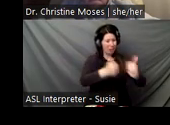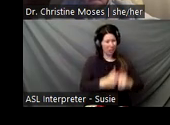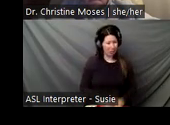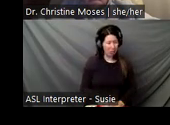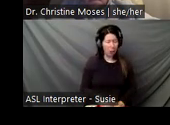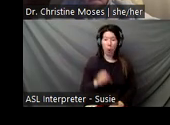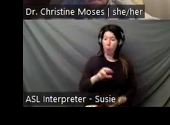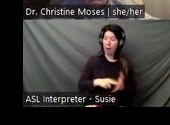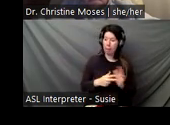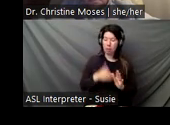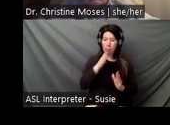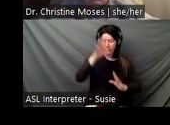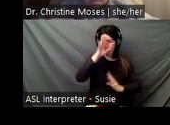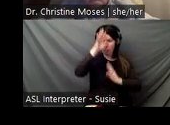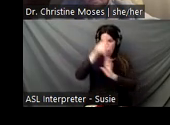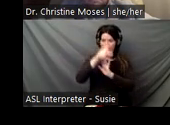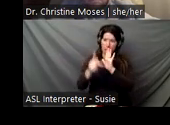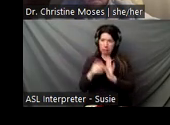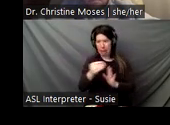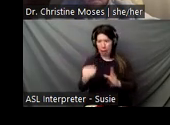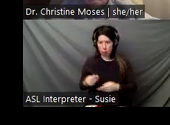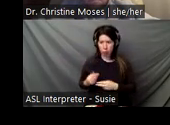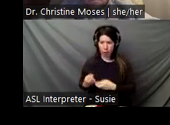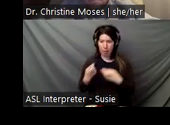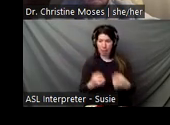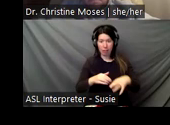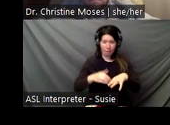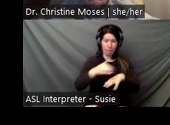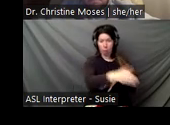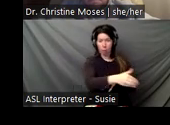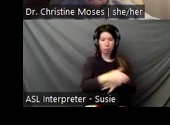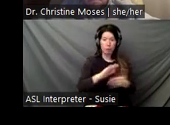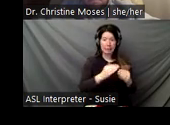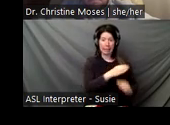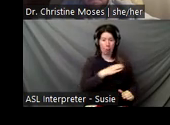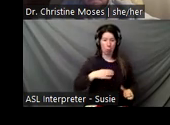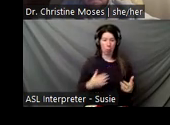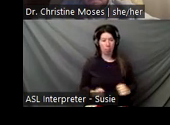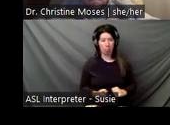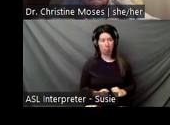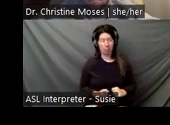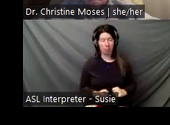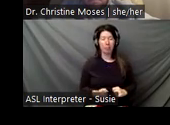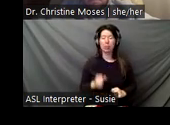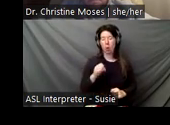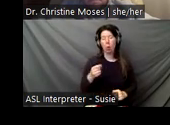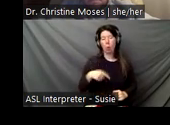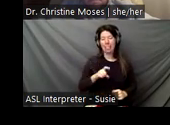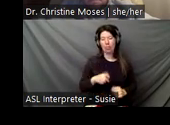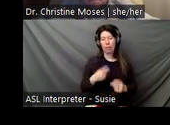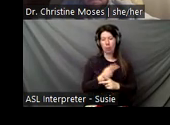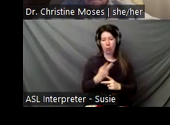shall formulate policy recommendations and forward them to the city council. So I think that we should figure out